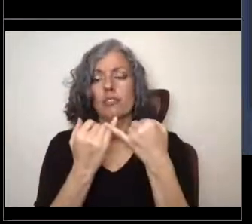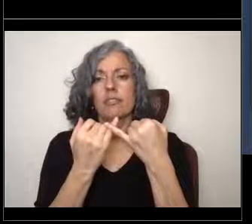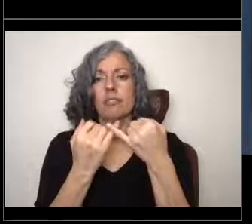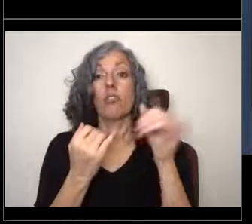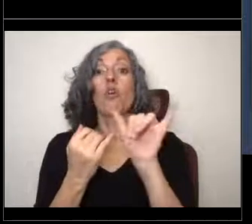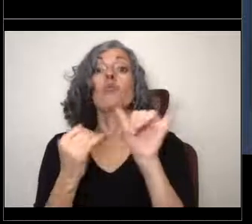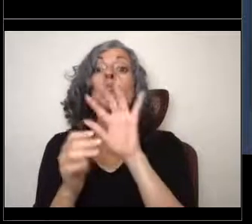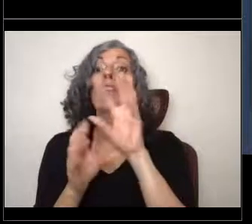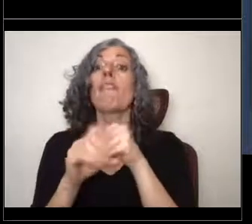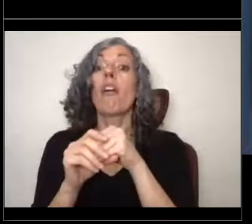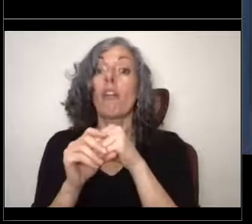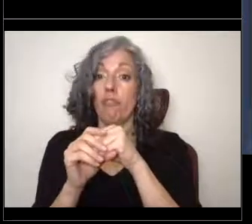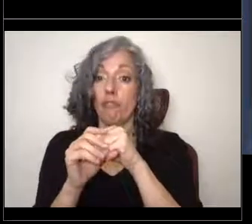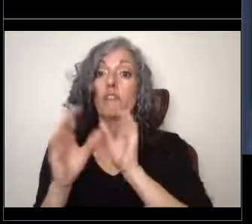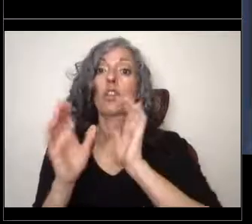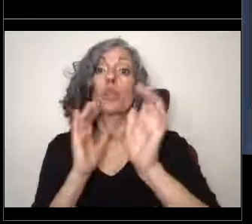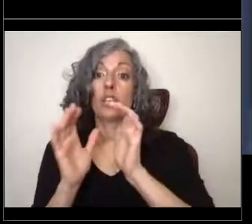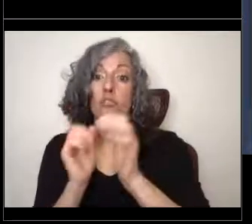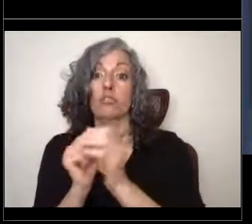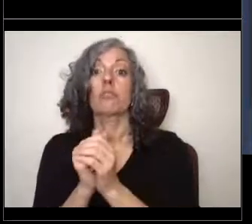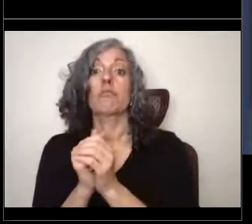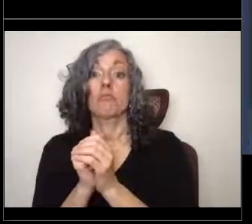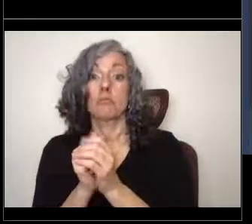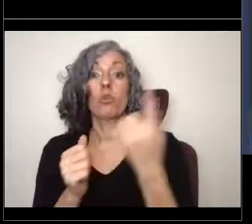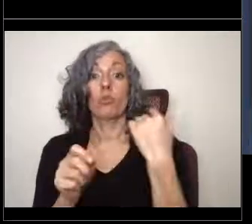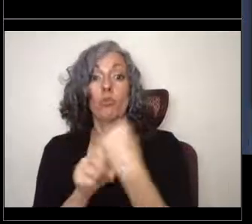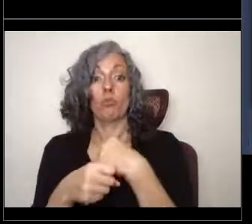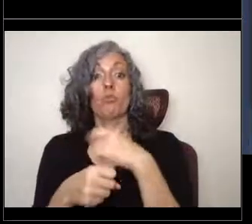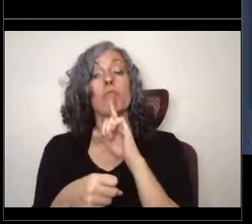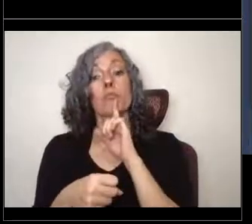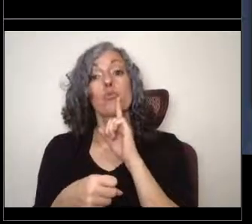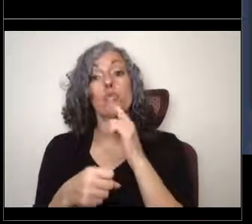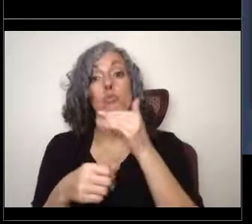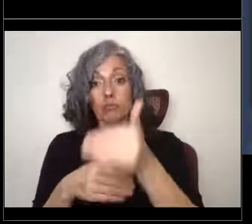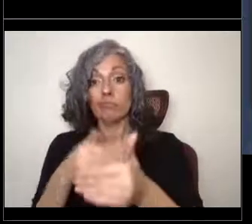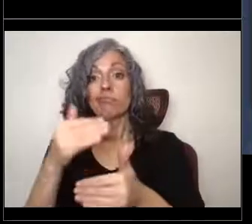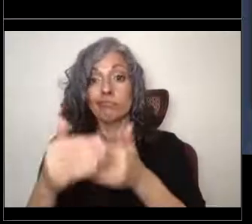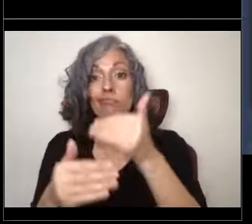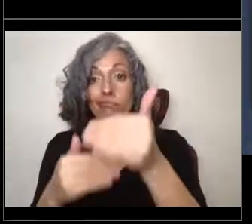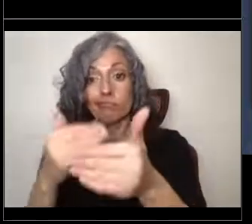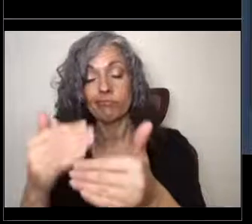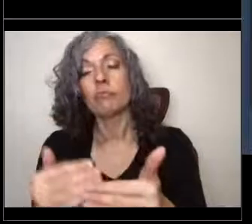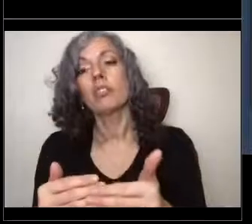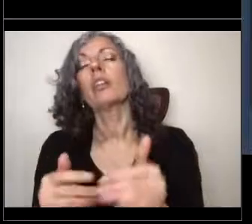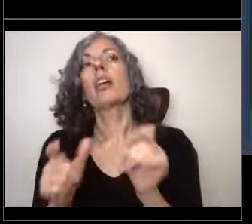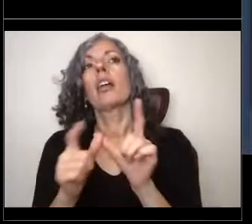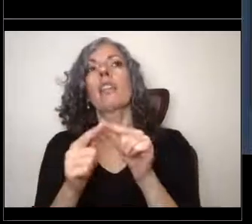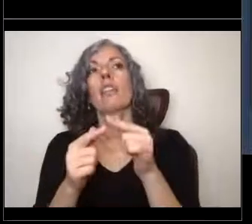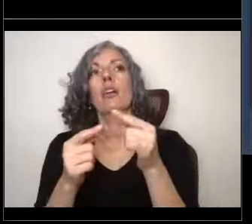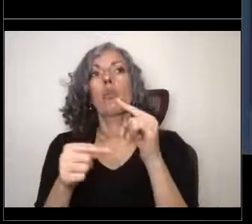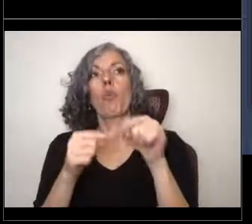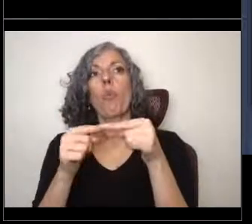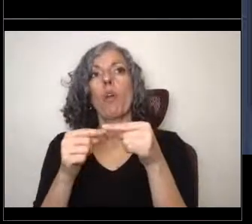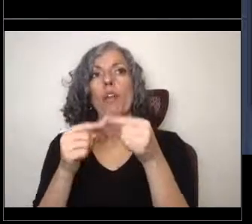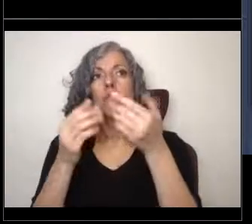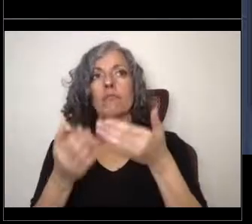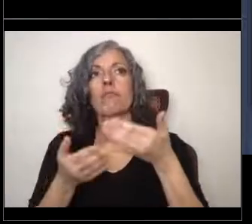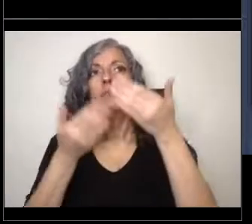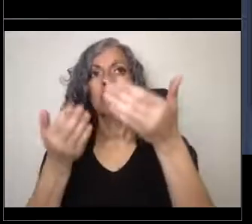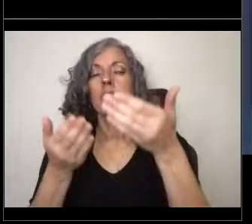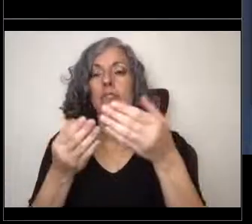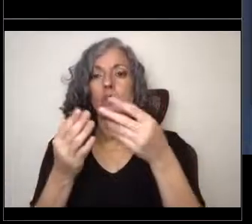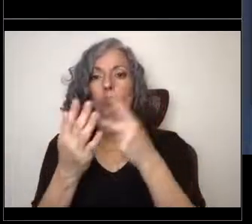that that's happening at every step in a way. And by the time a project gets into delivery, the community isn't